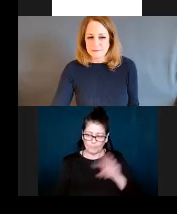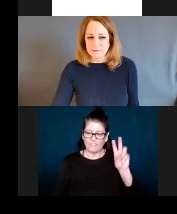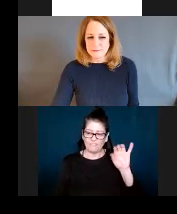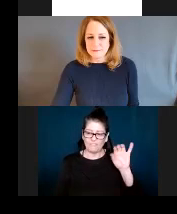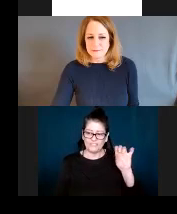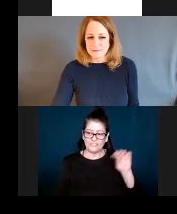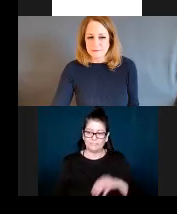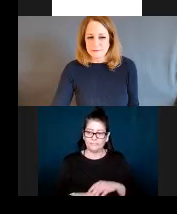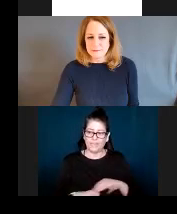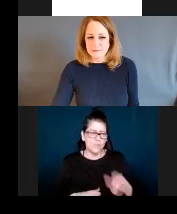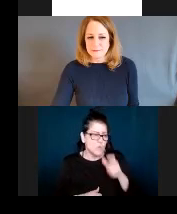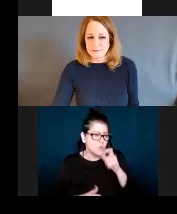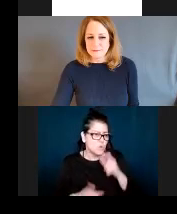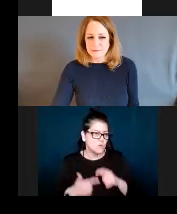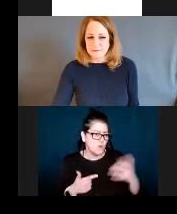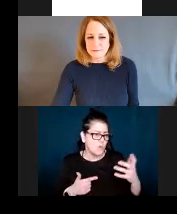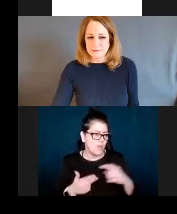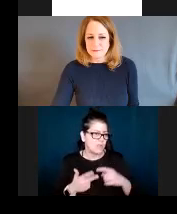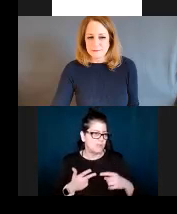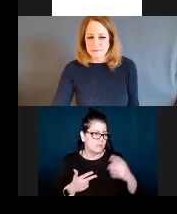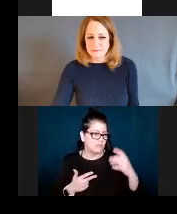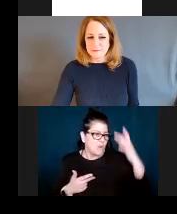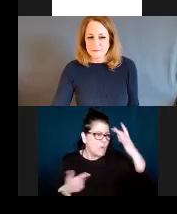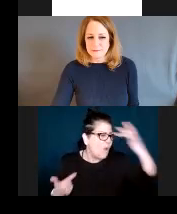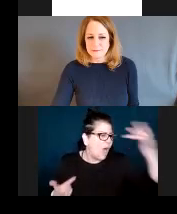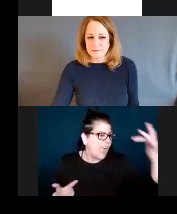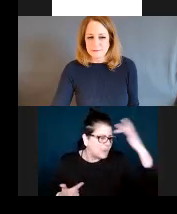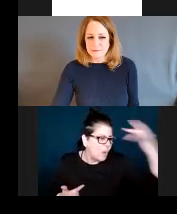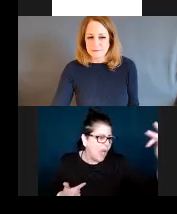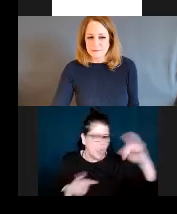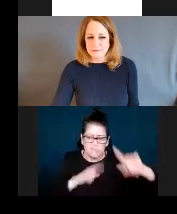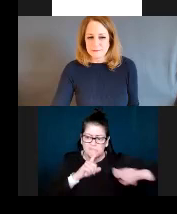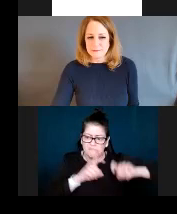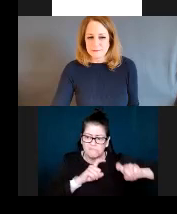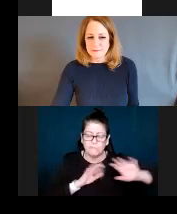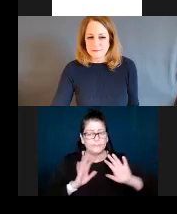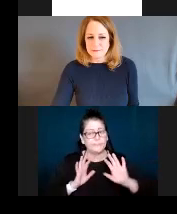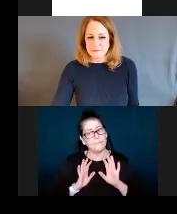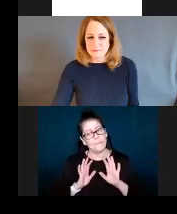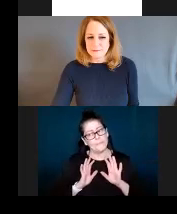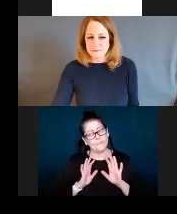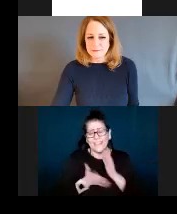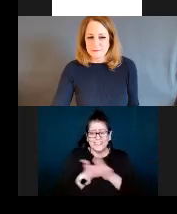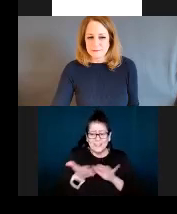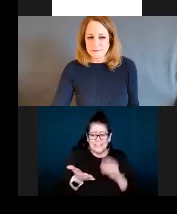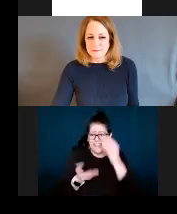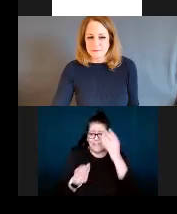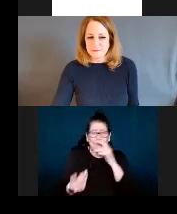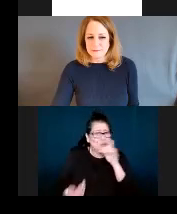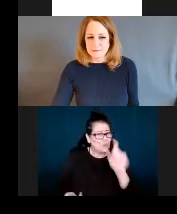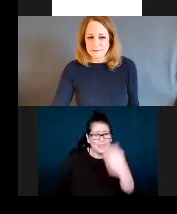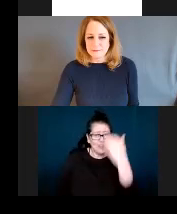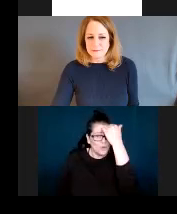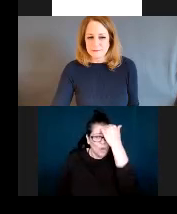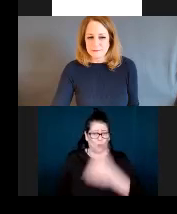who, what, where, why, particularly why. And when some of that information you don't need to know. So if you are asking